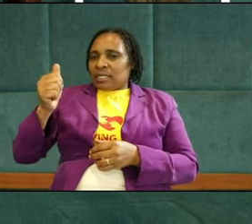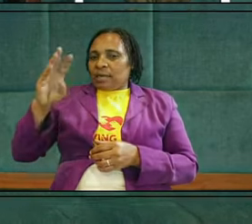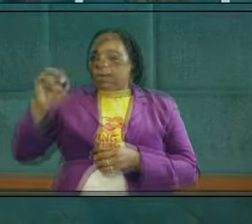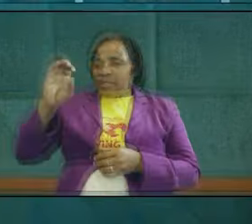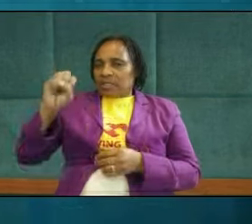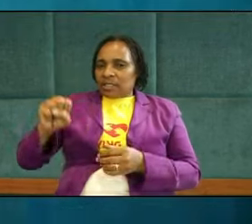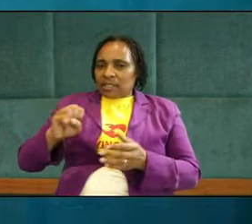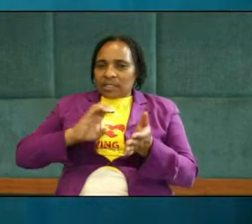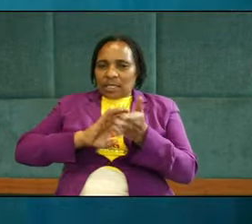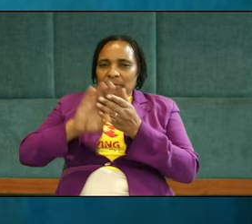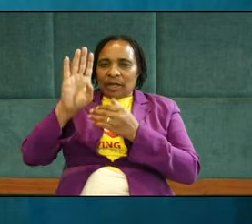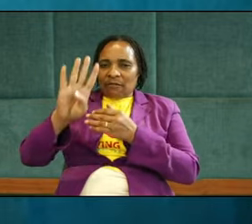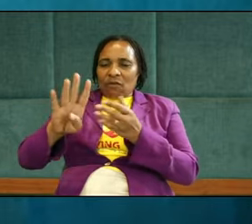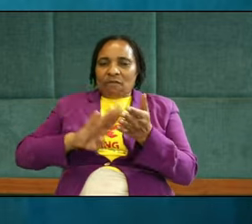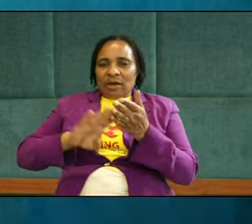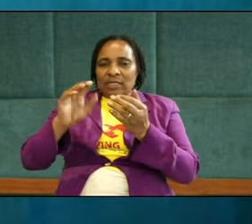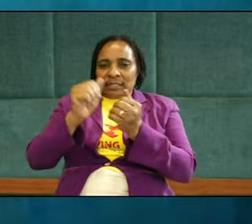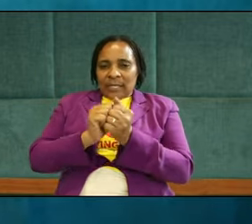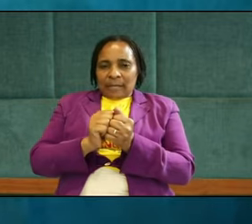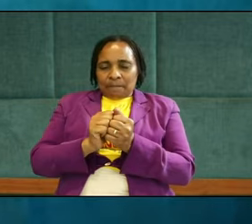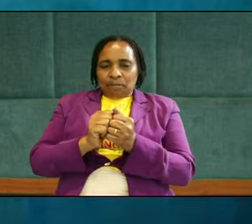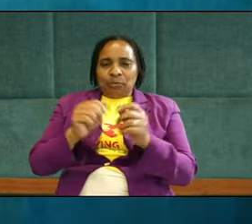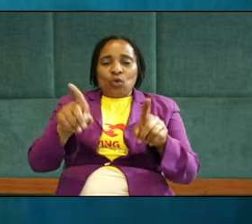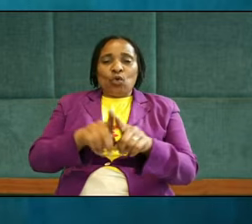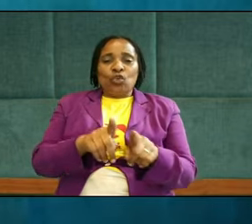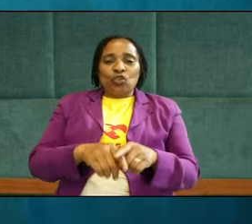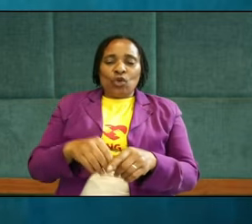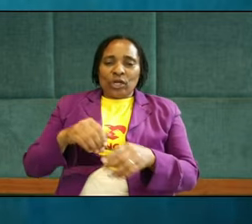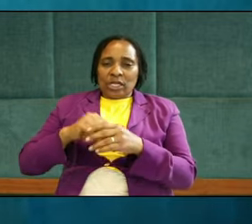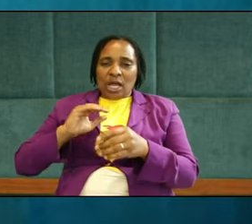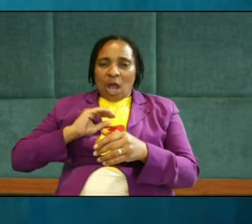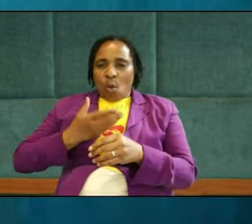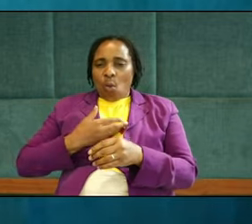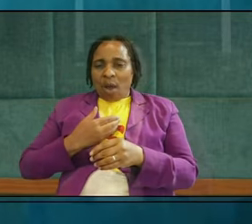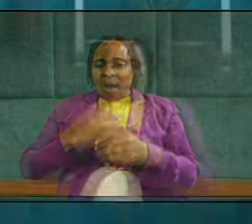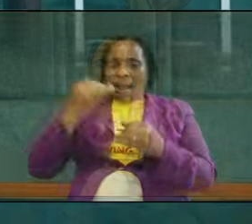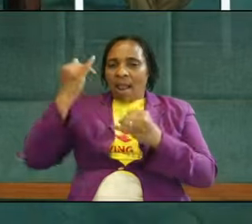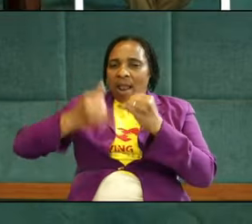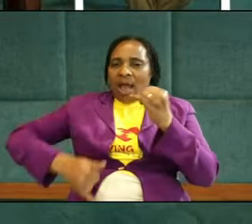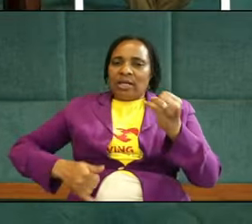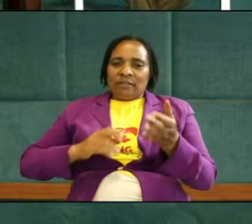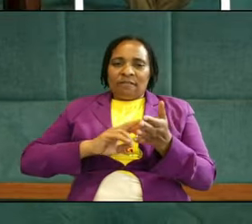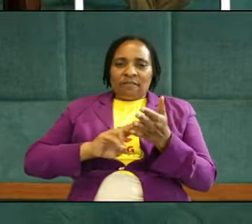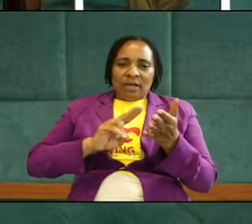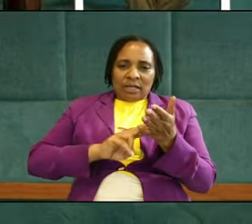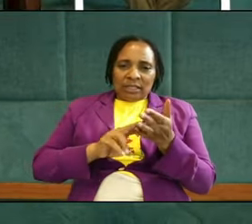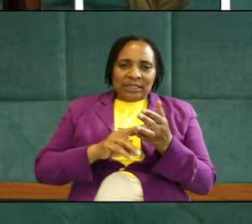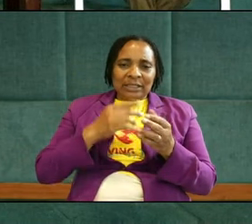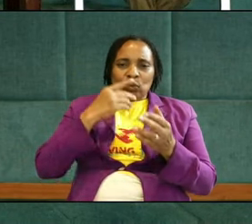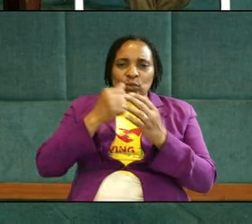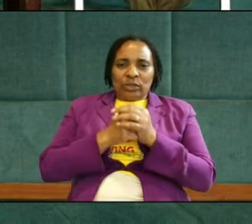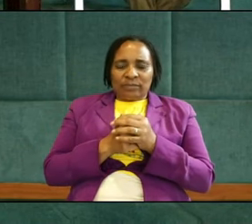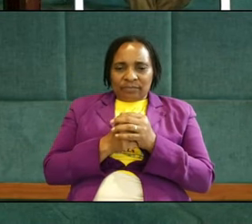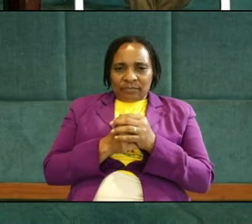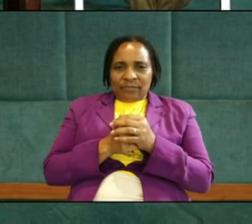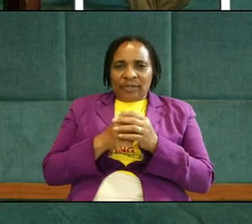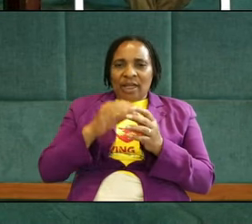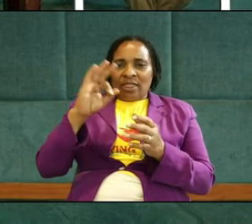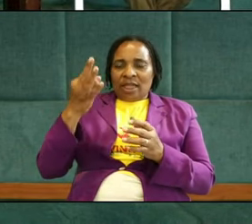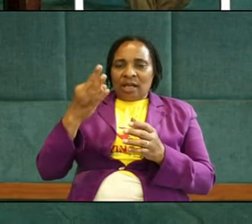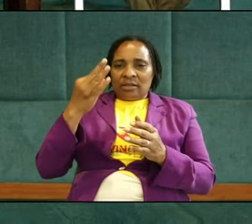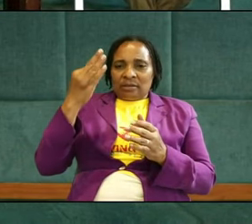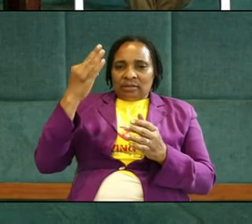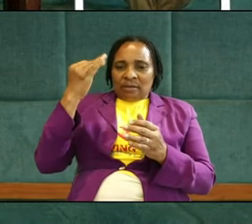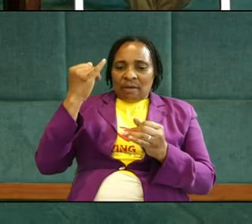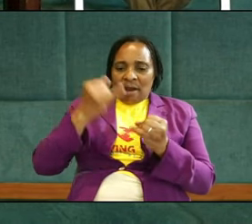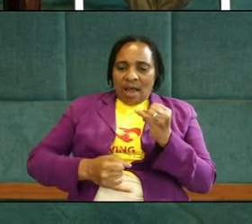10. James 4, verse 10, it's also in our punchlines. I'll ask Amani to read that for us. That should be the third punchline.